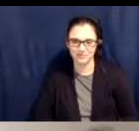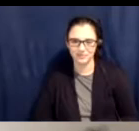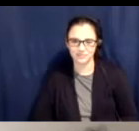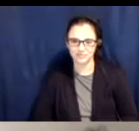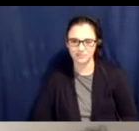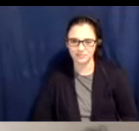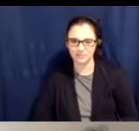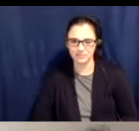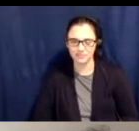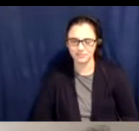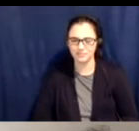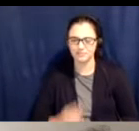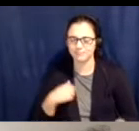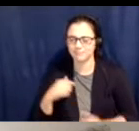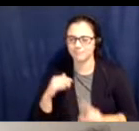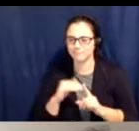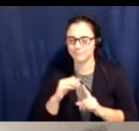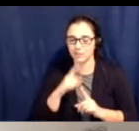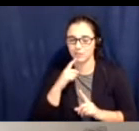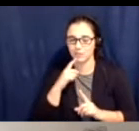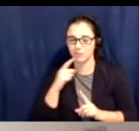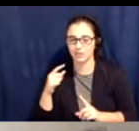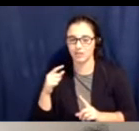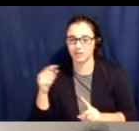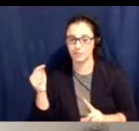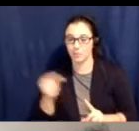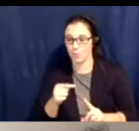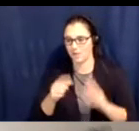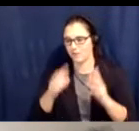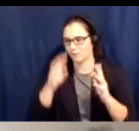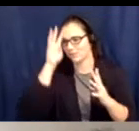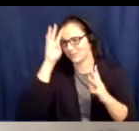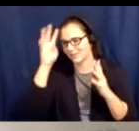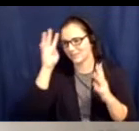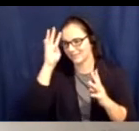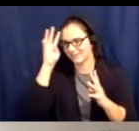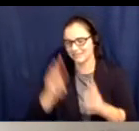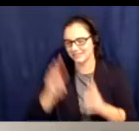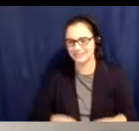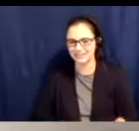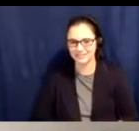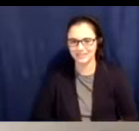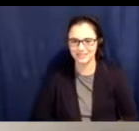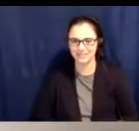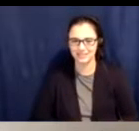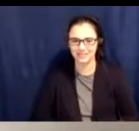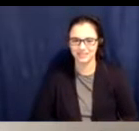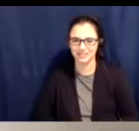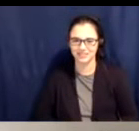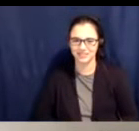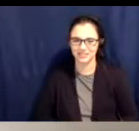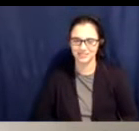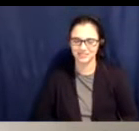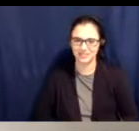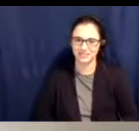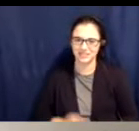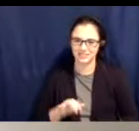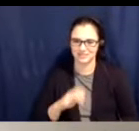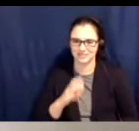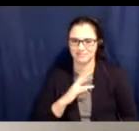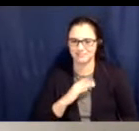It reminds me what they're really saying is the point is creativity. Isn't this, Wow. It's like an op art.